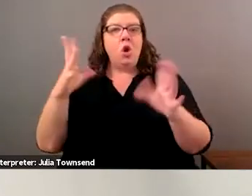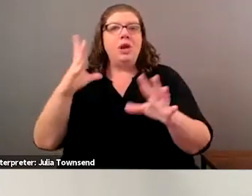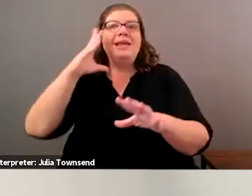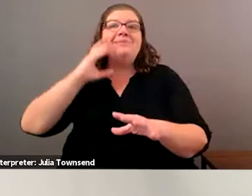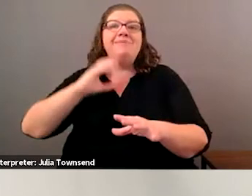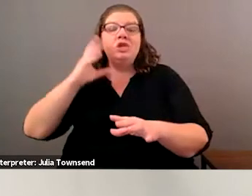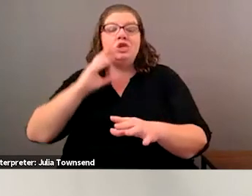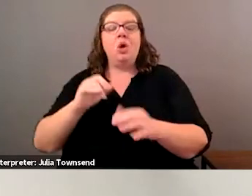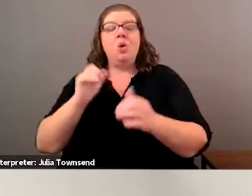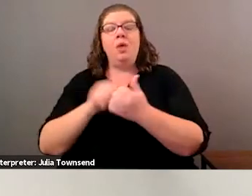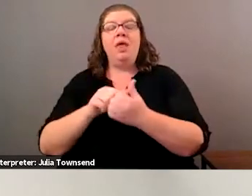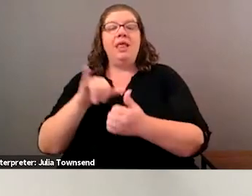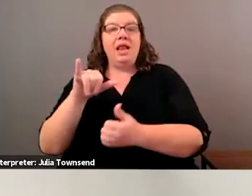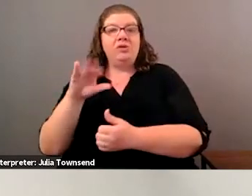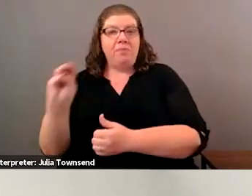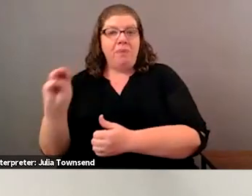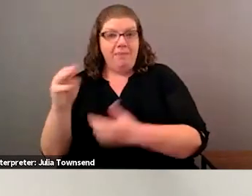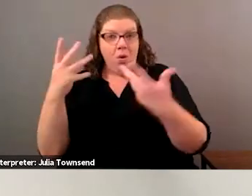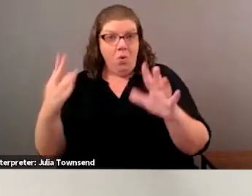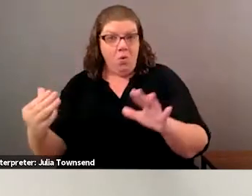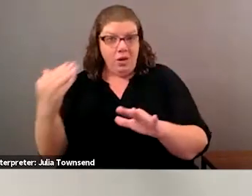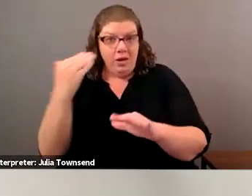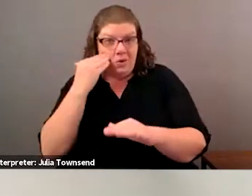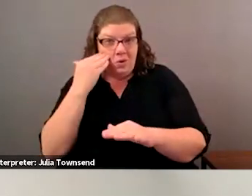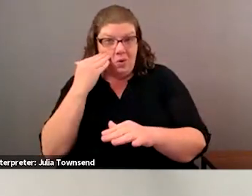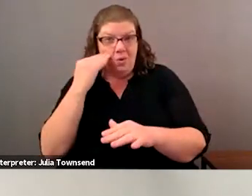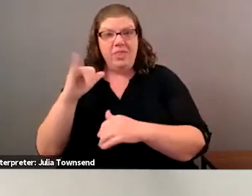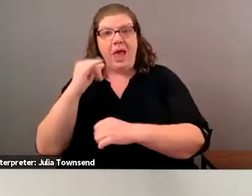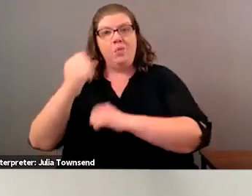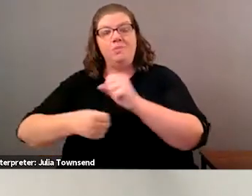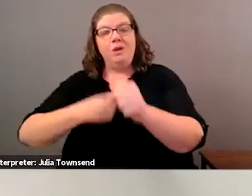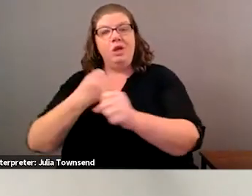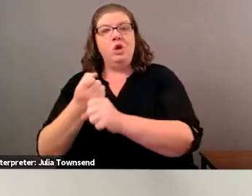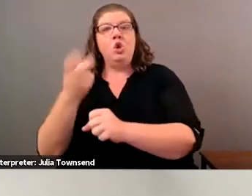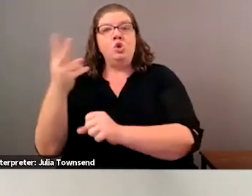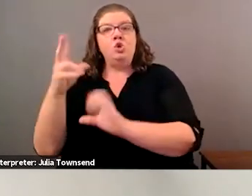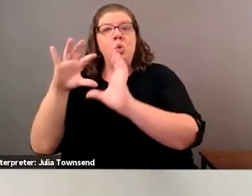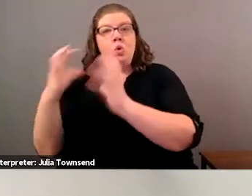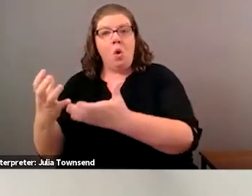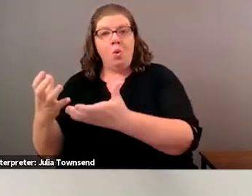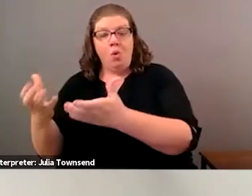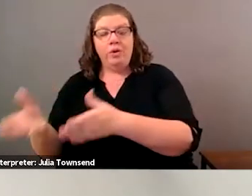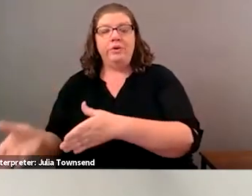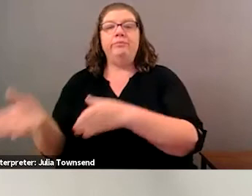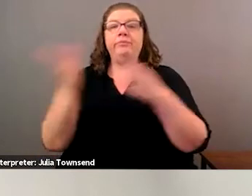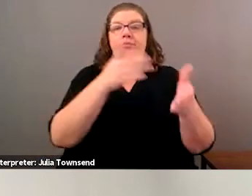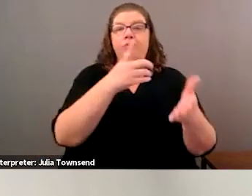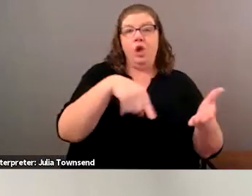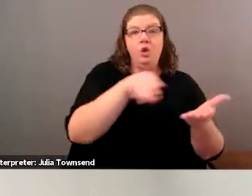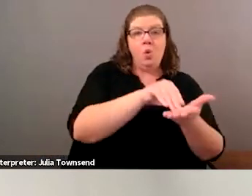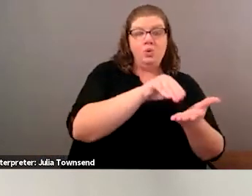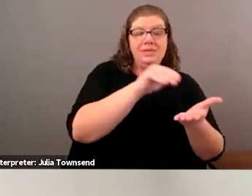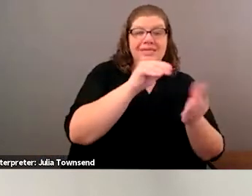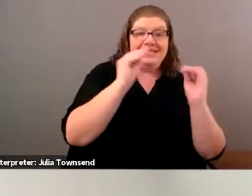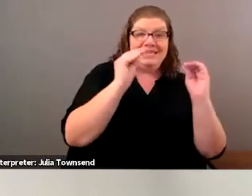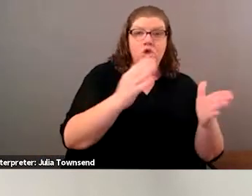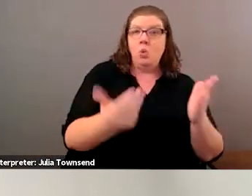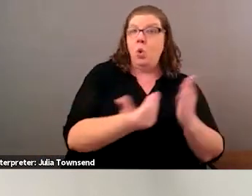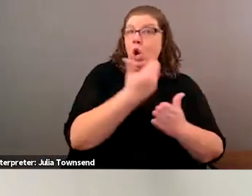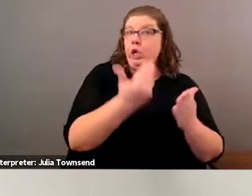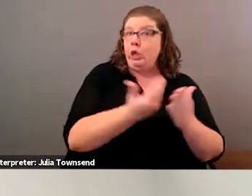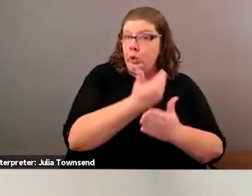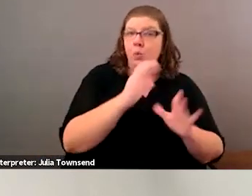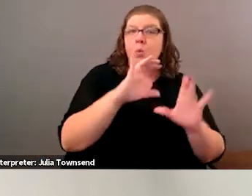illustrative mathematics, and so they would be the year 2 cohort, and all of those teachers that are new would be the